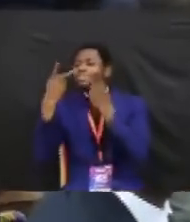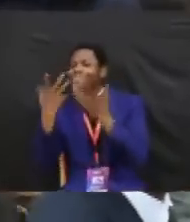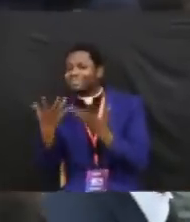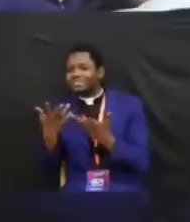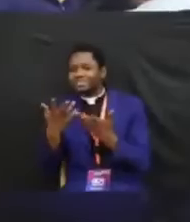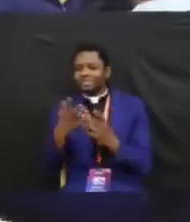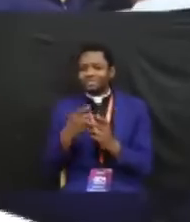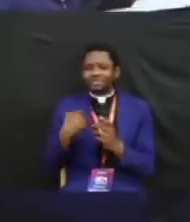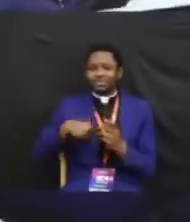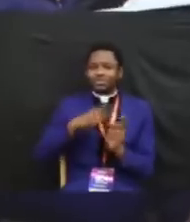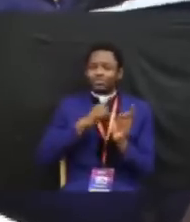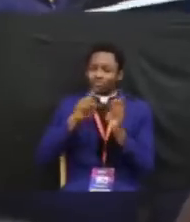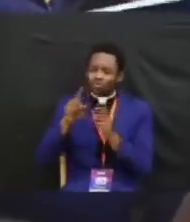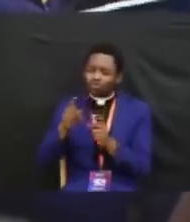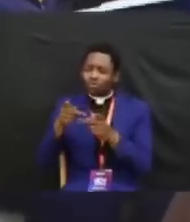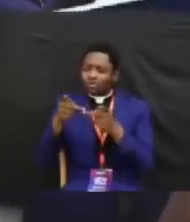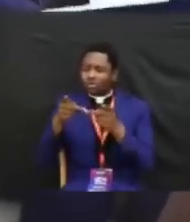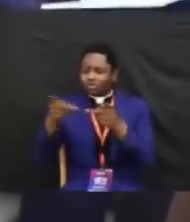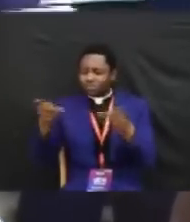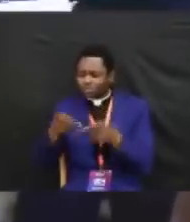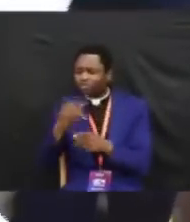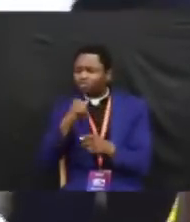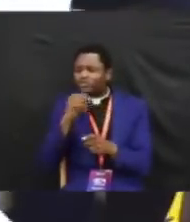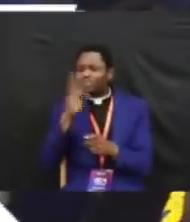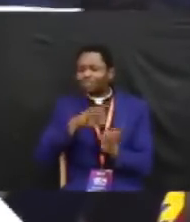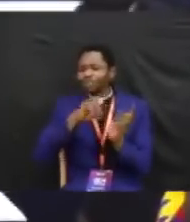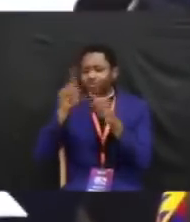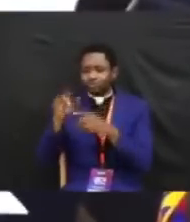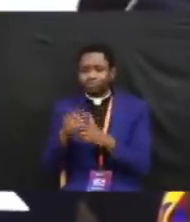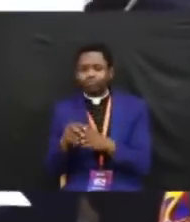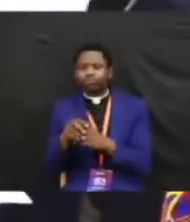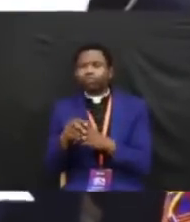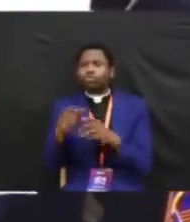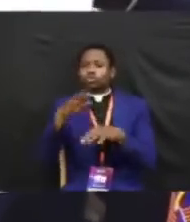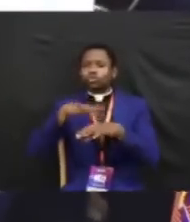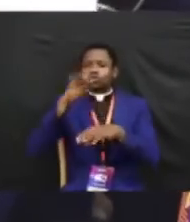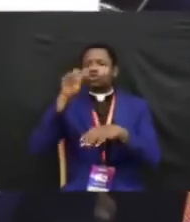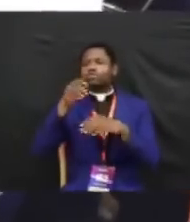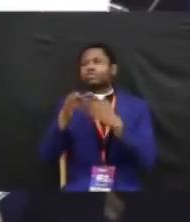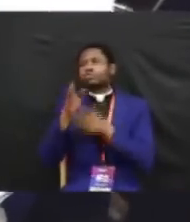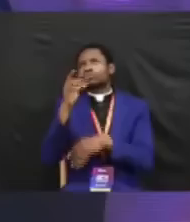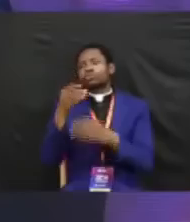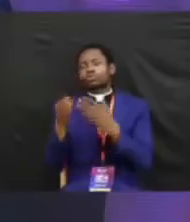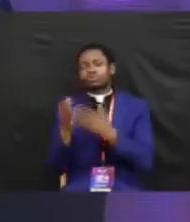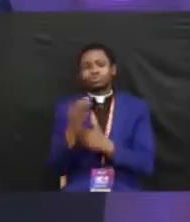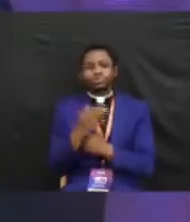going places where we have not been. To God be all the glory.